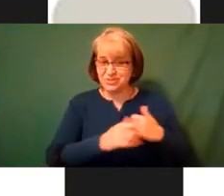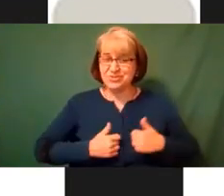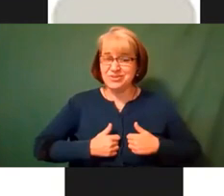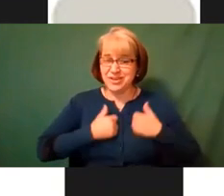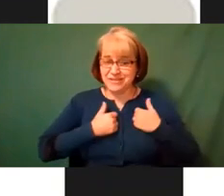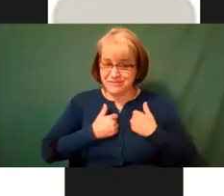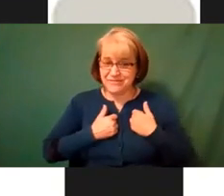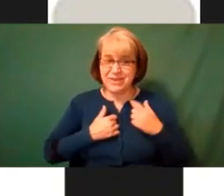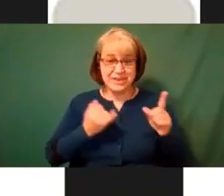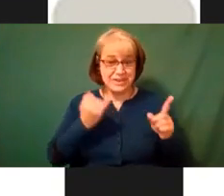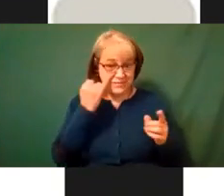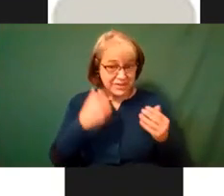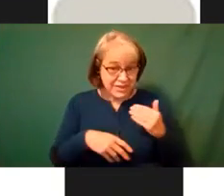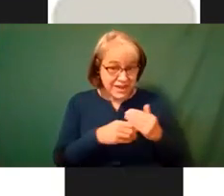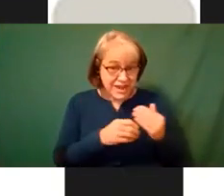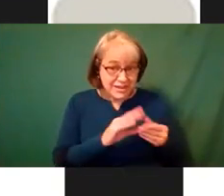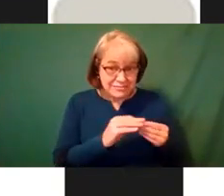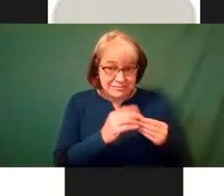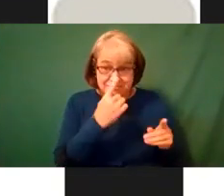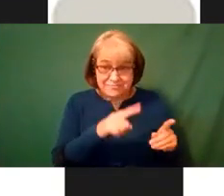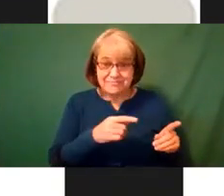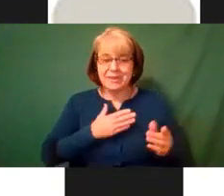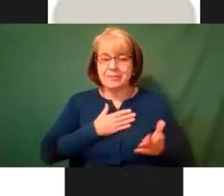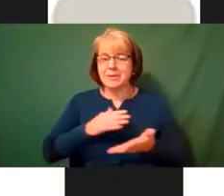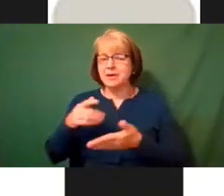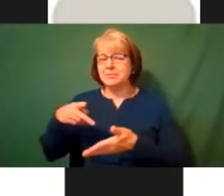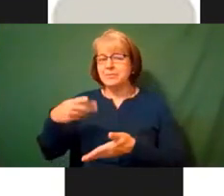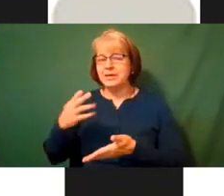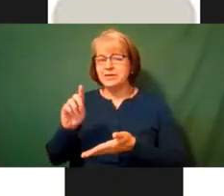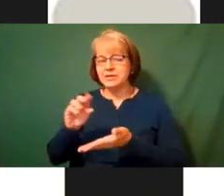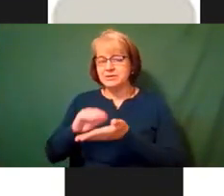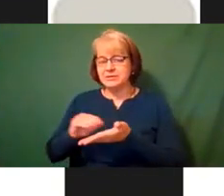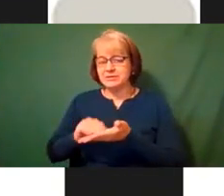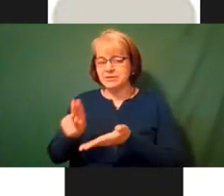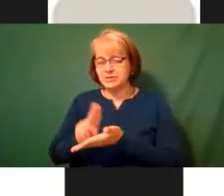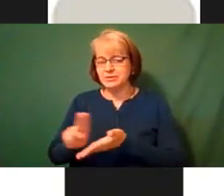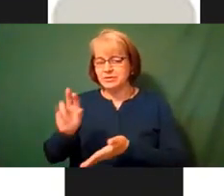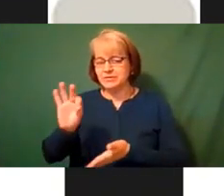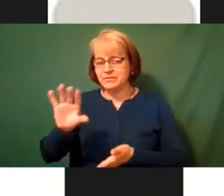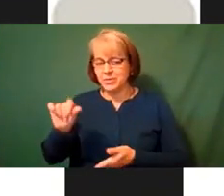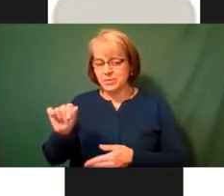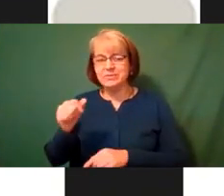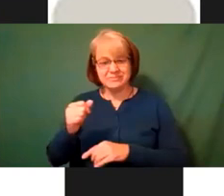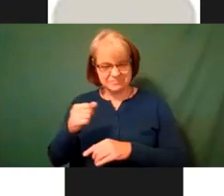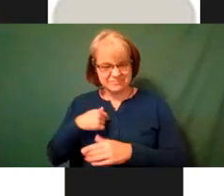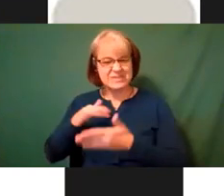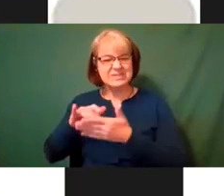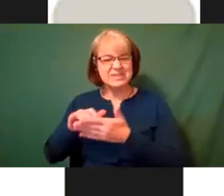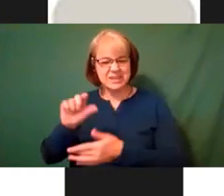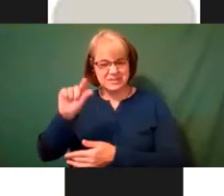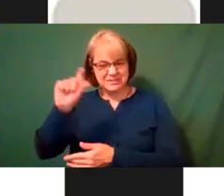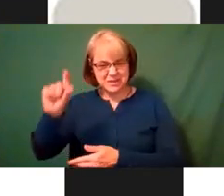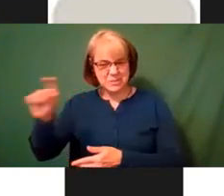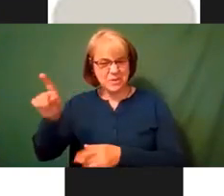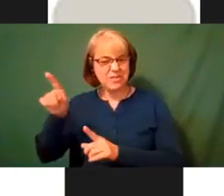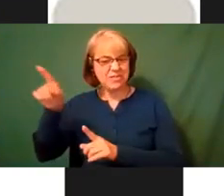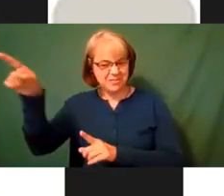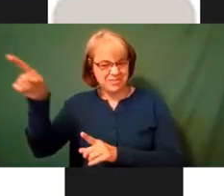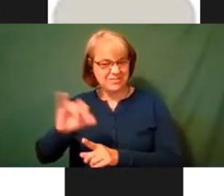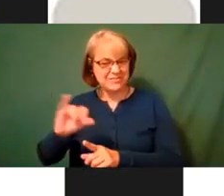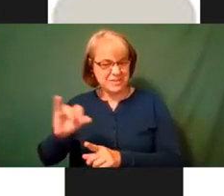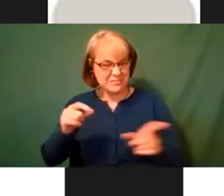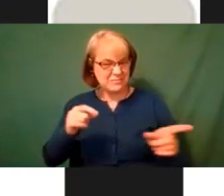just interject here, my dissertation chair at the University of Florida was from Nepal. And so we have even